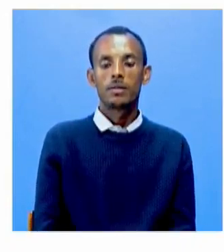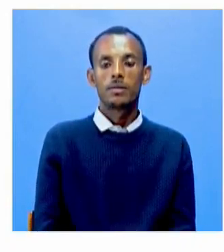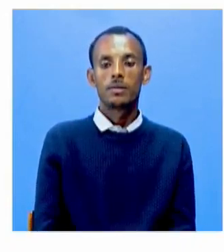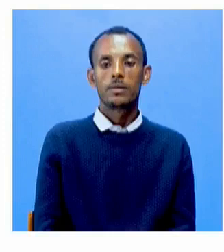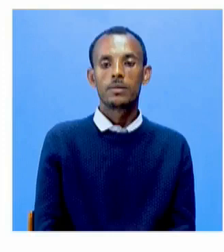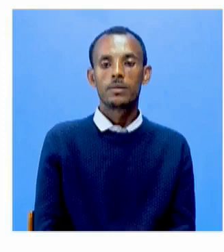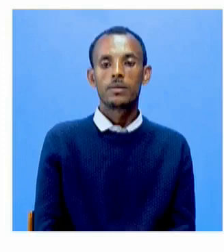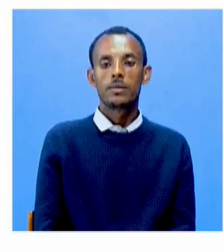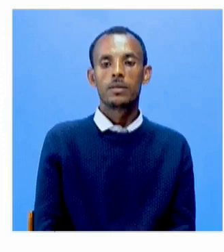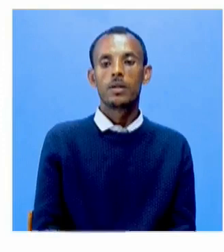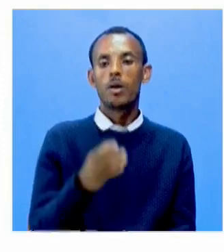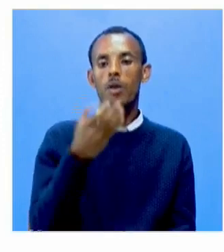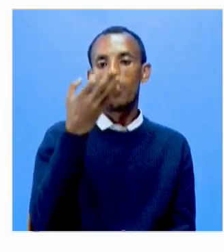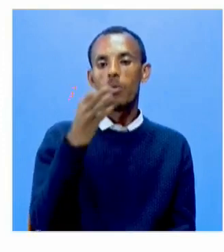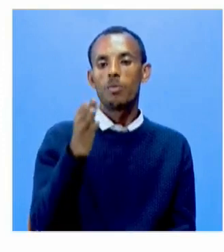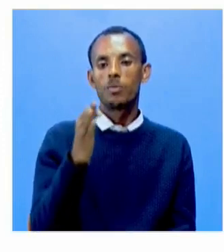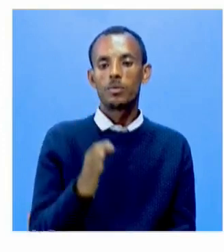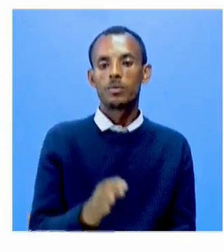of